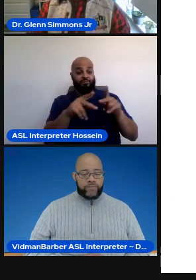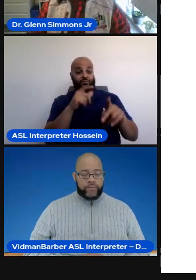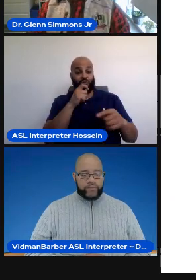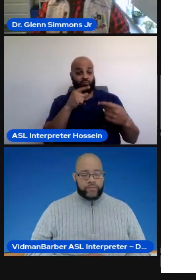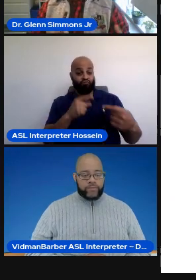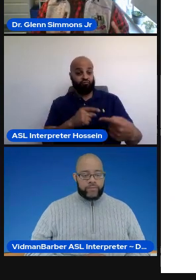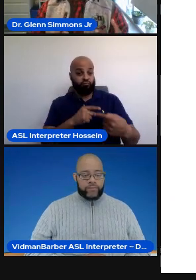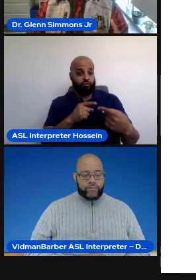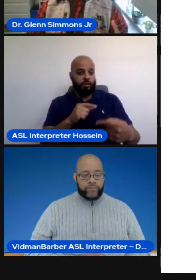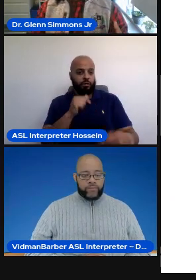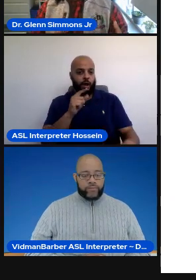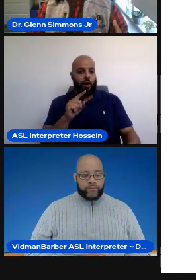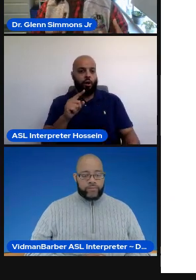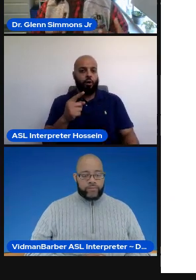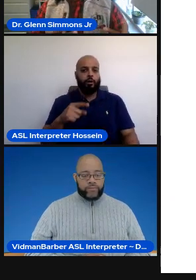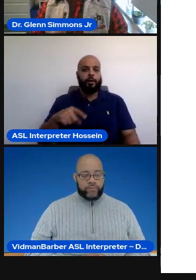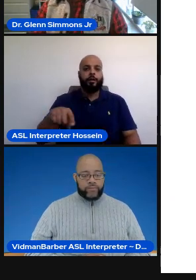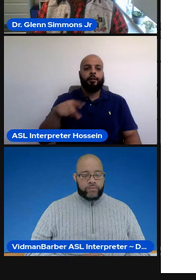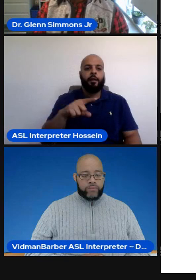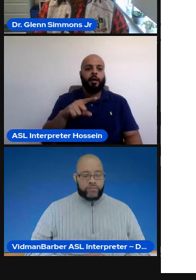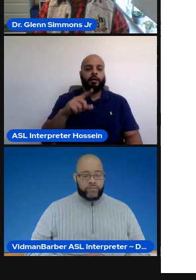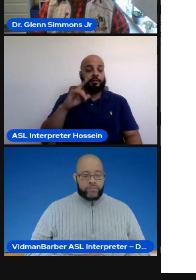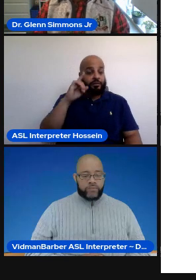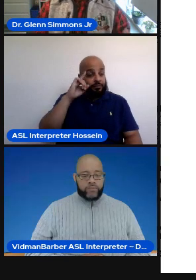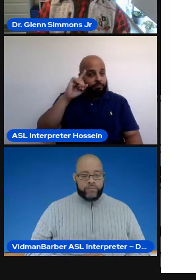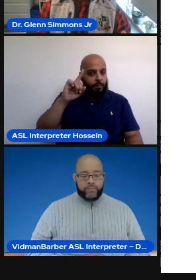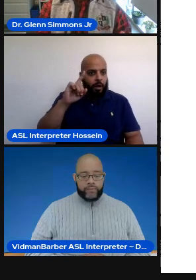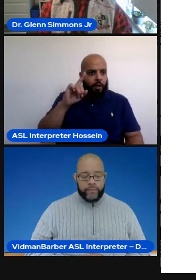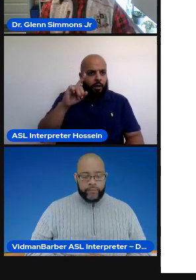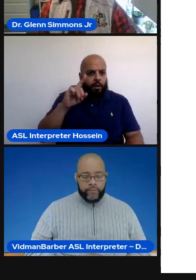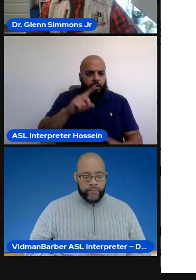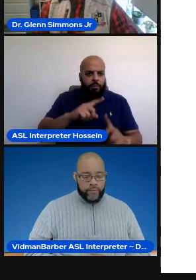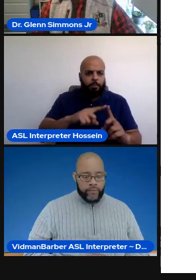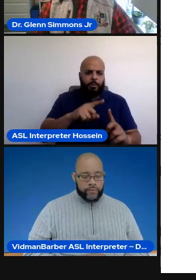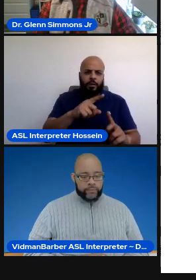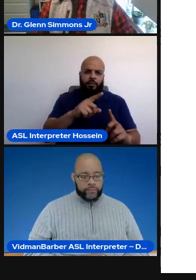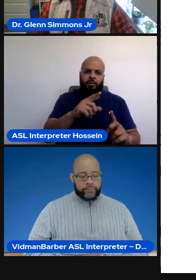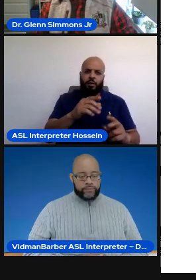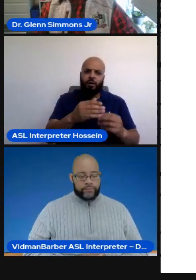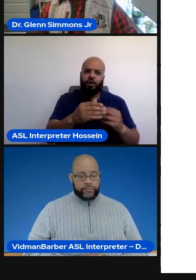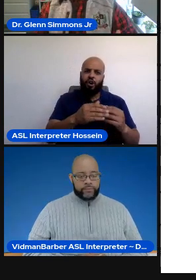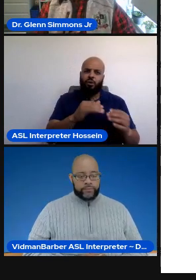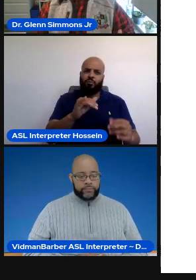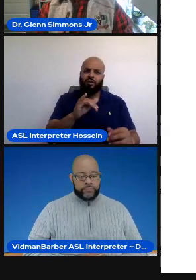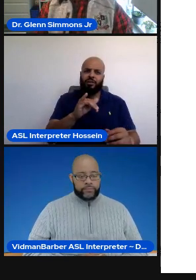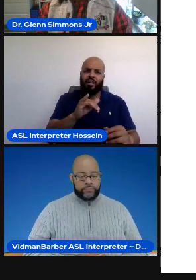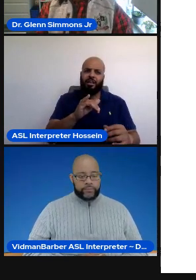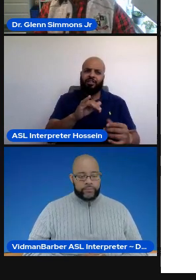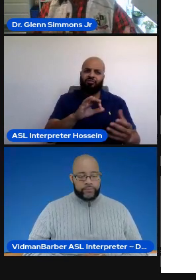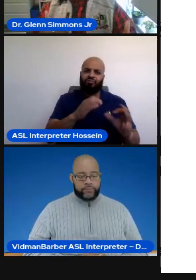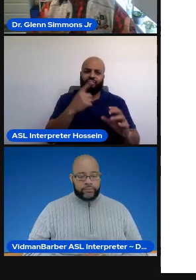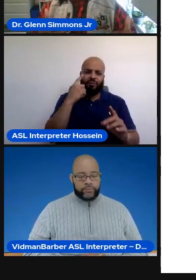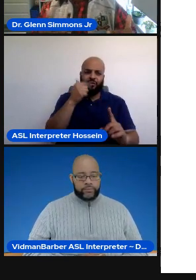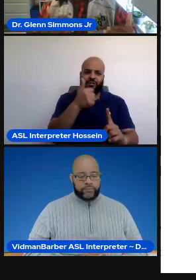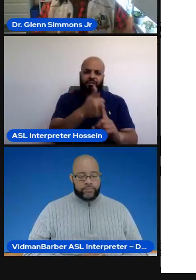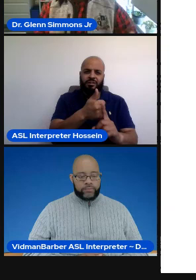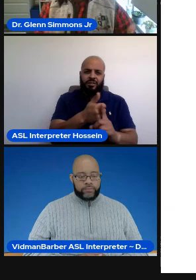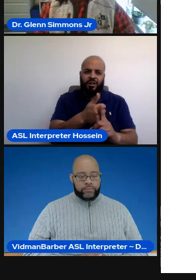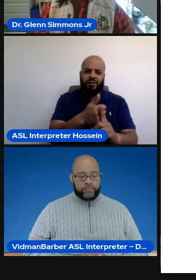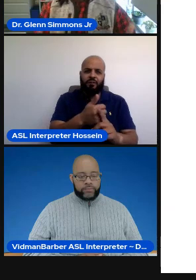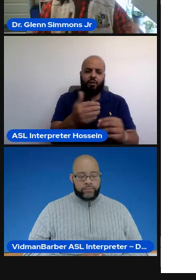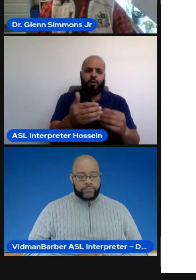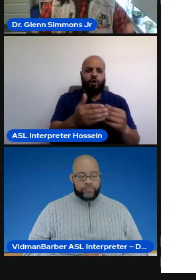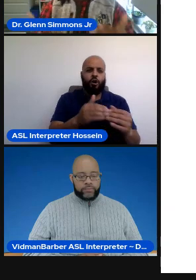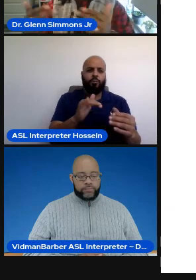struggling. Not only were they smart, but they were also kind of getting in their own way, in the sense that we